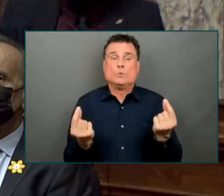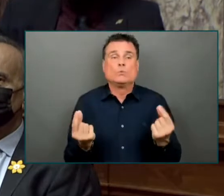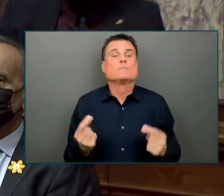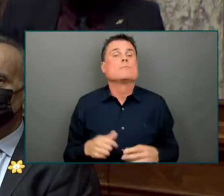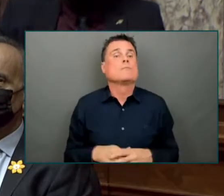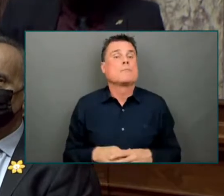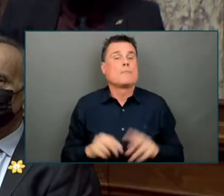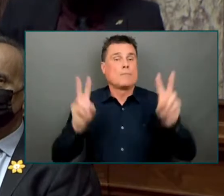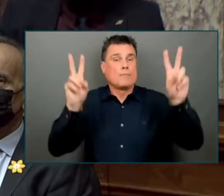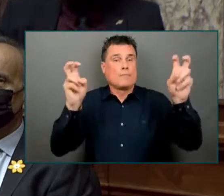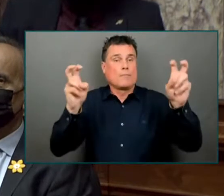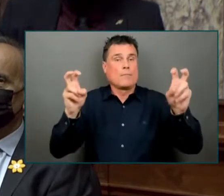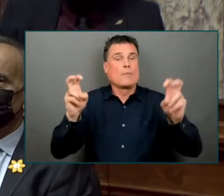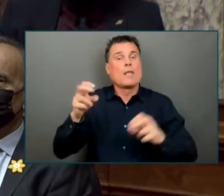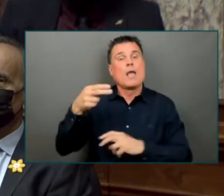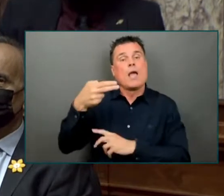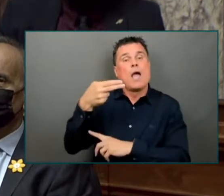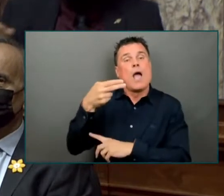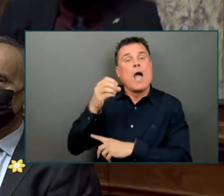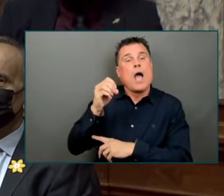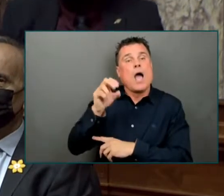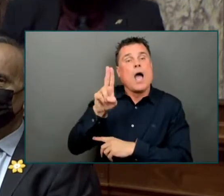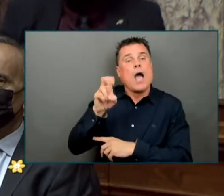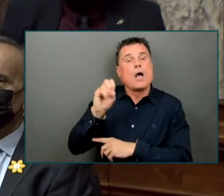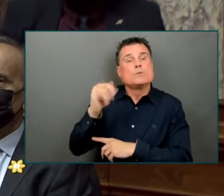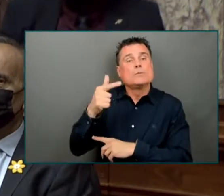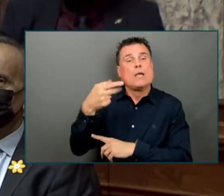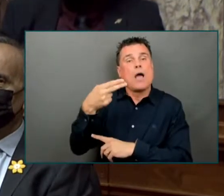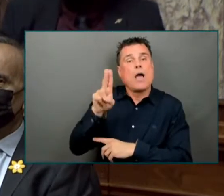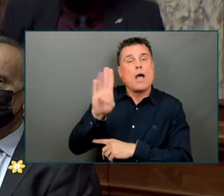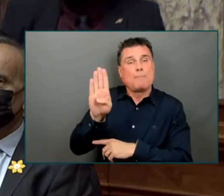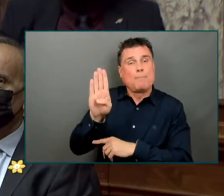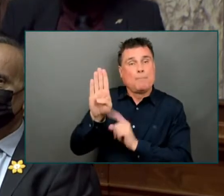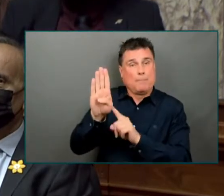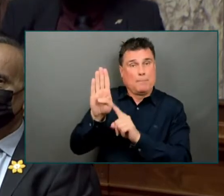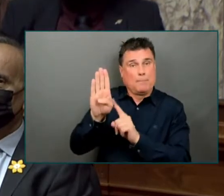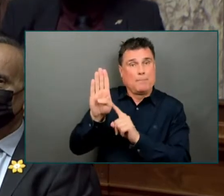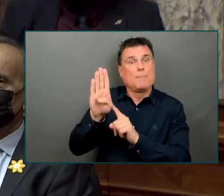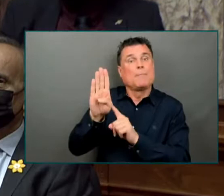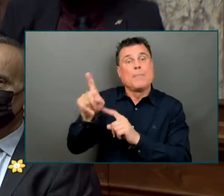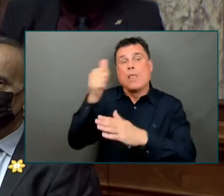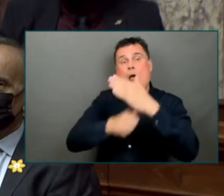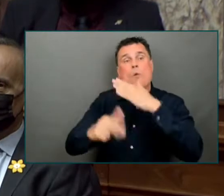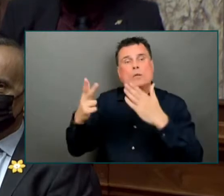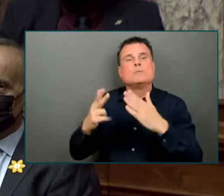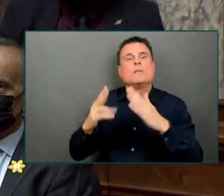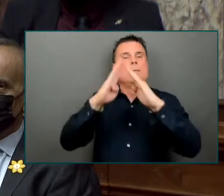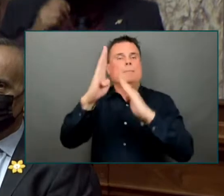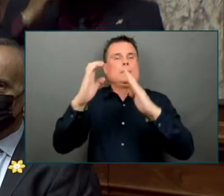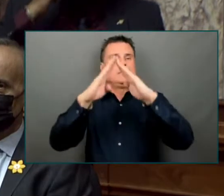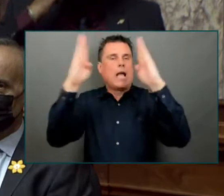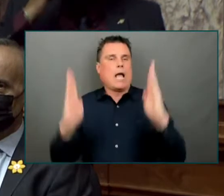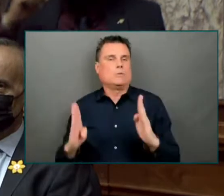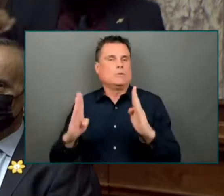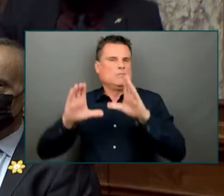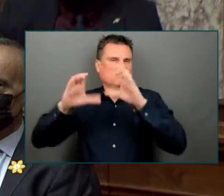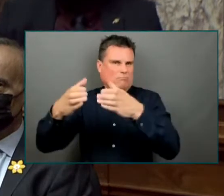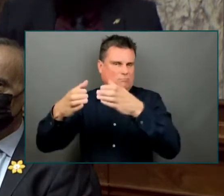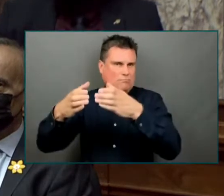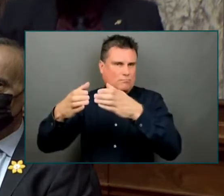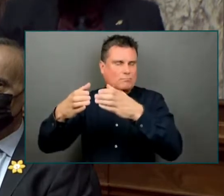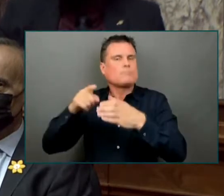in financing to further support and accelerate these partnerships. This additional lending power will help build